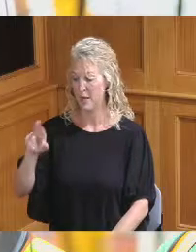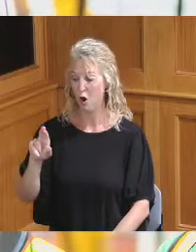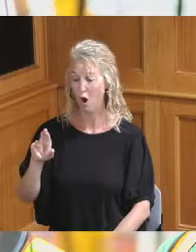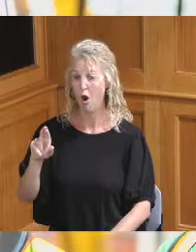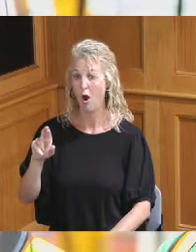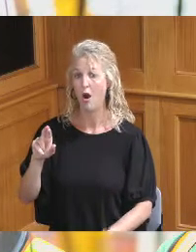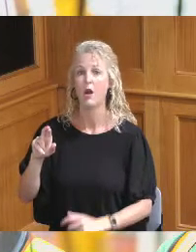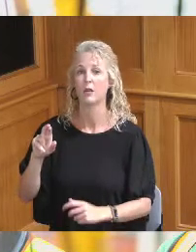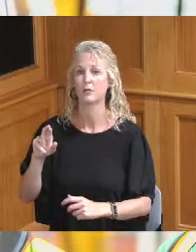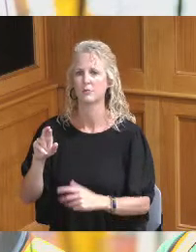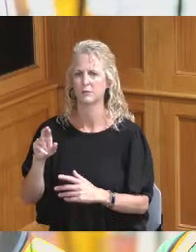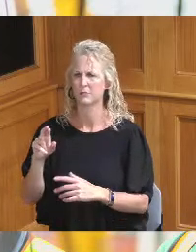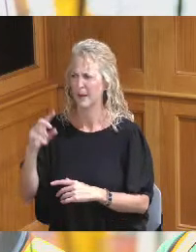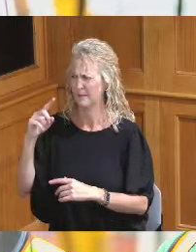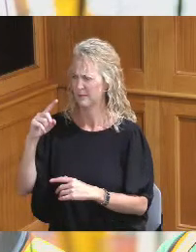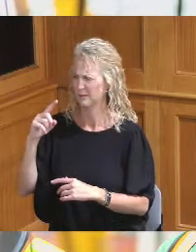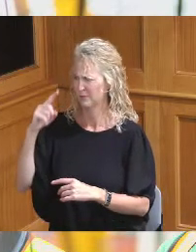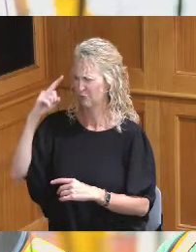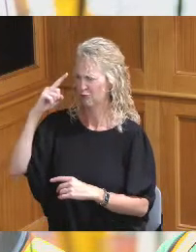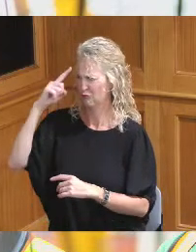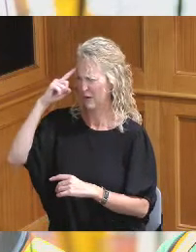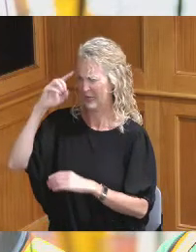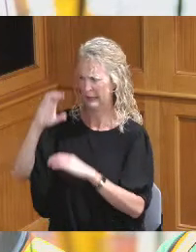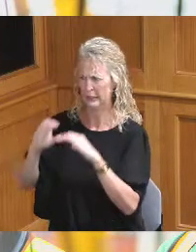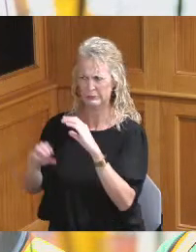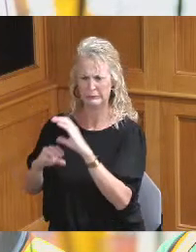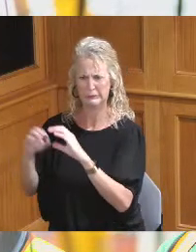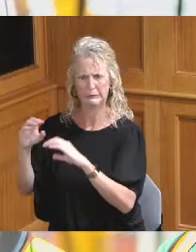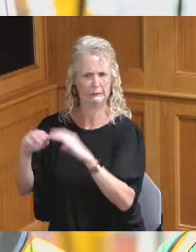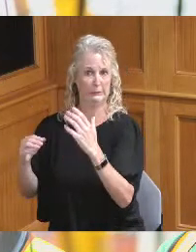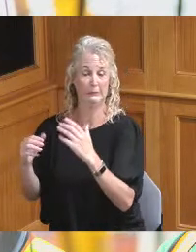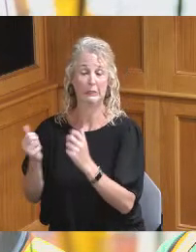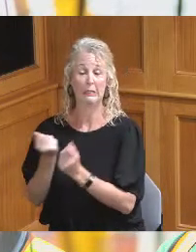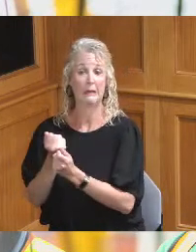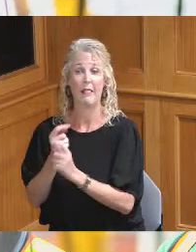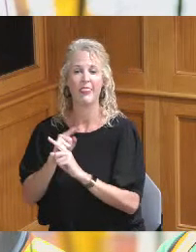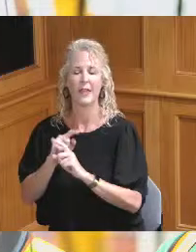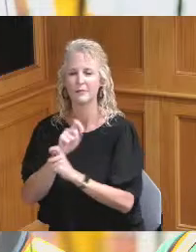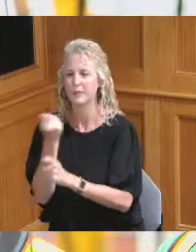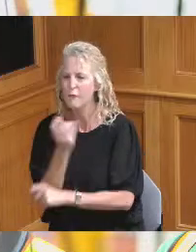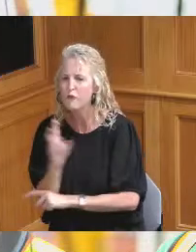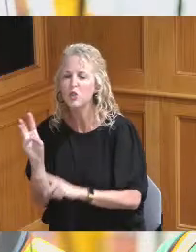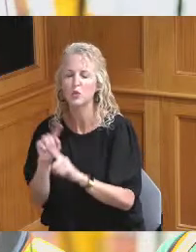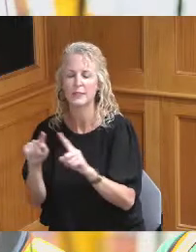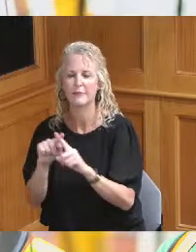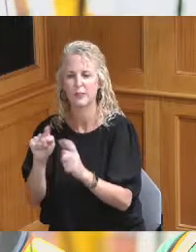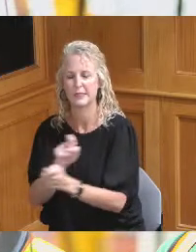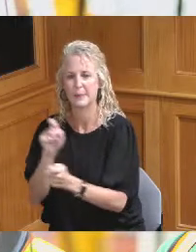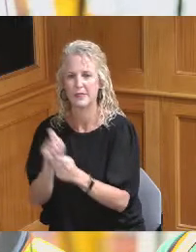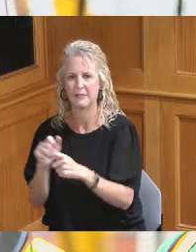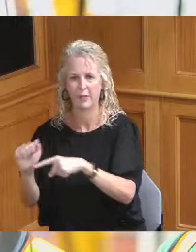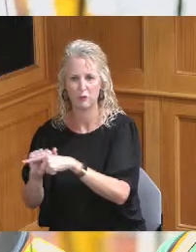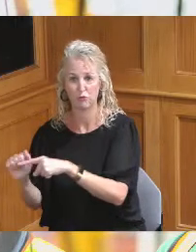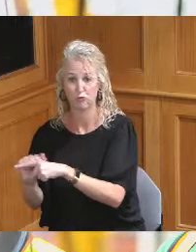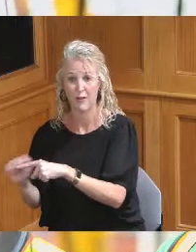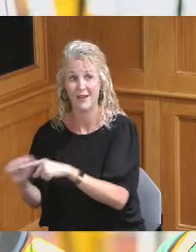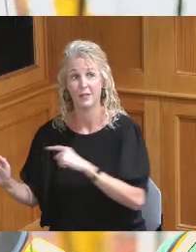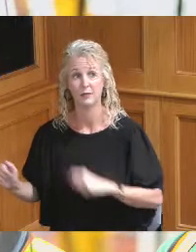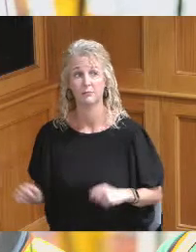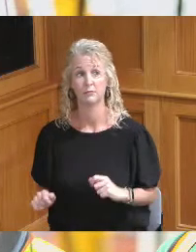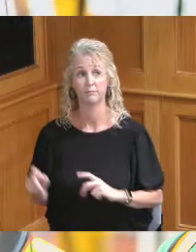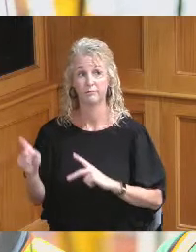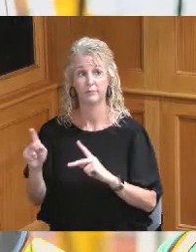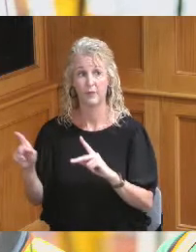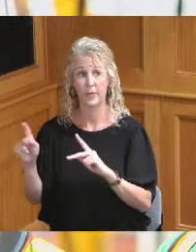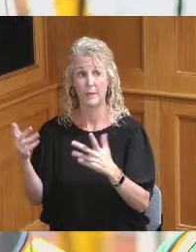of Green Construction, and the state-recognized Multi-Craft Core Curriculum certification. Once the participants graduate